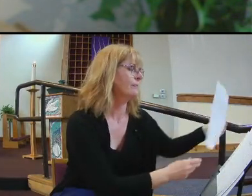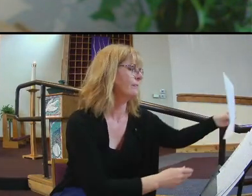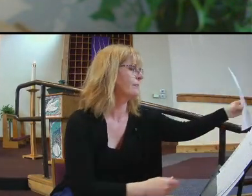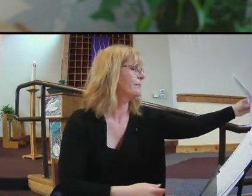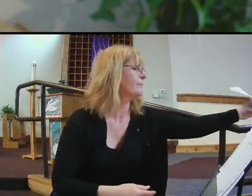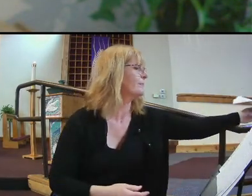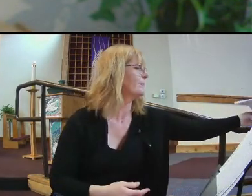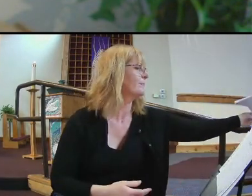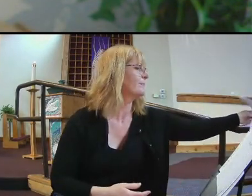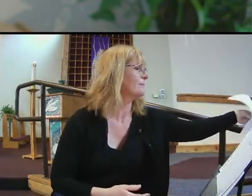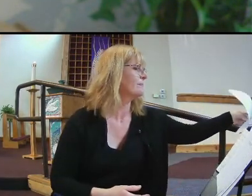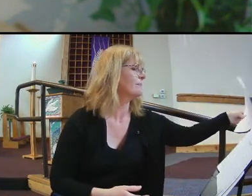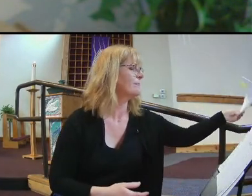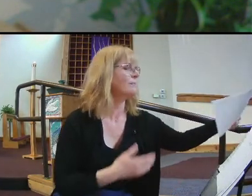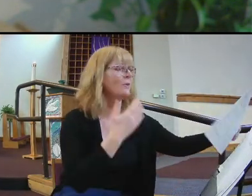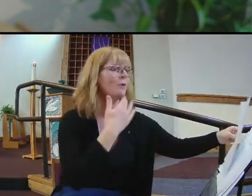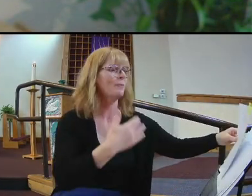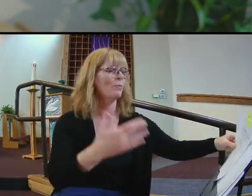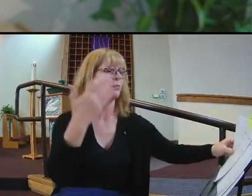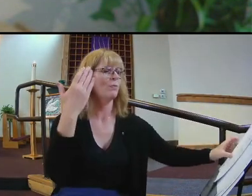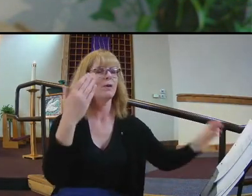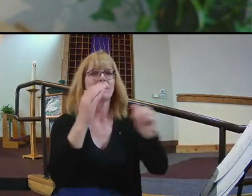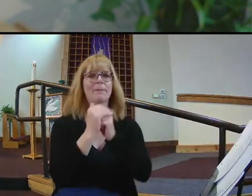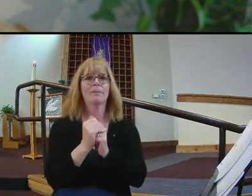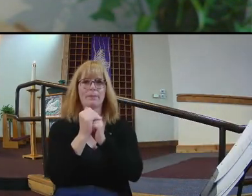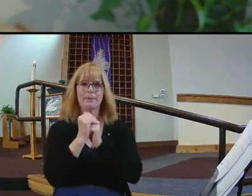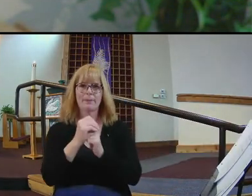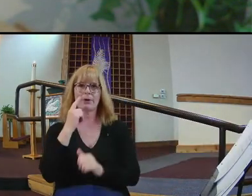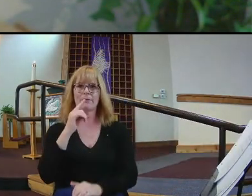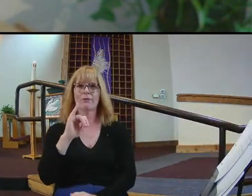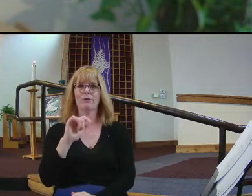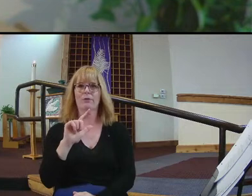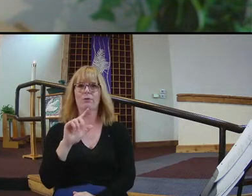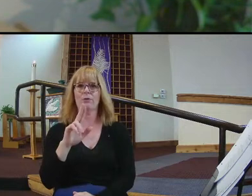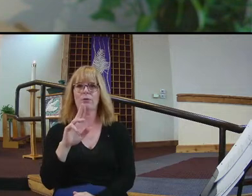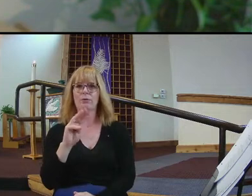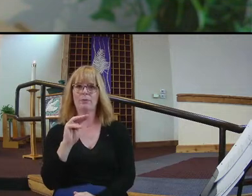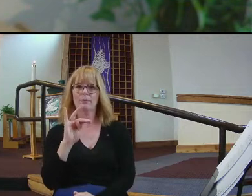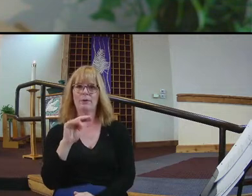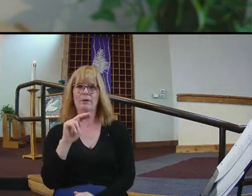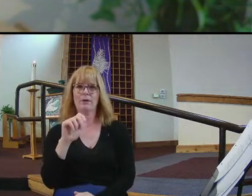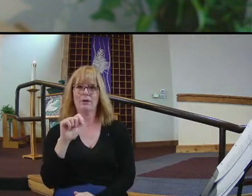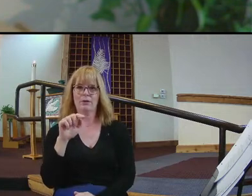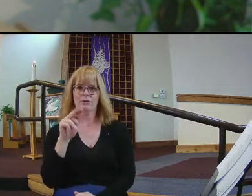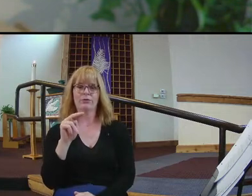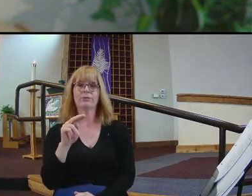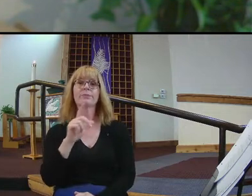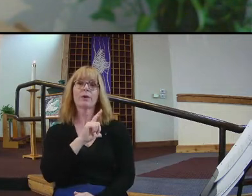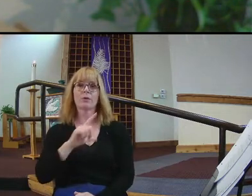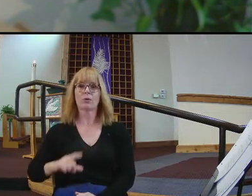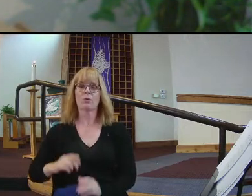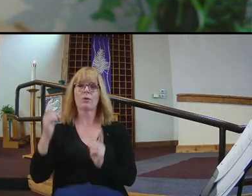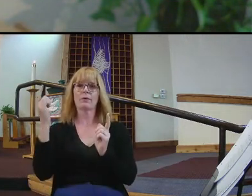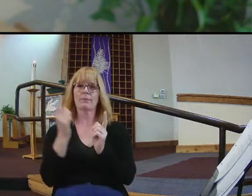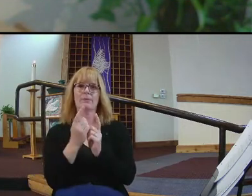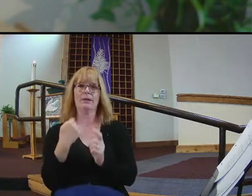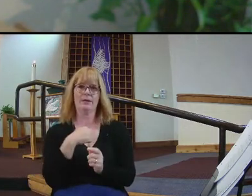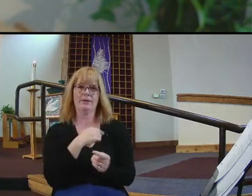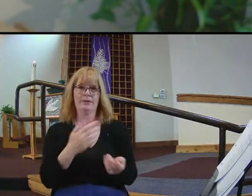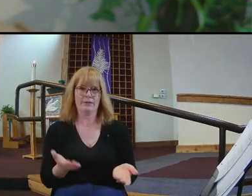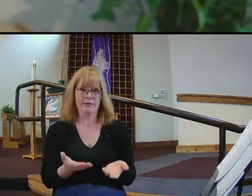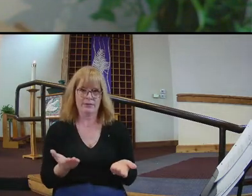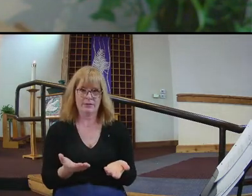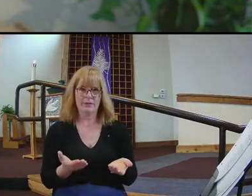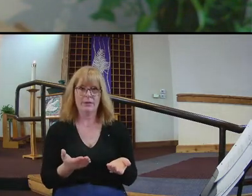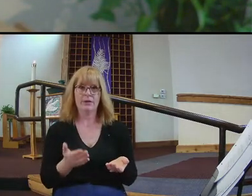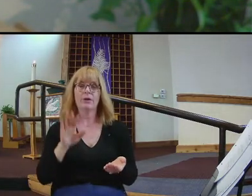Good morning. Please join me for the prayer for illumination. O Lord, meet us here, we pray. Breathe